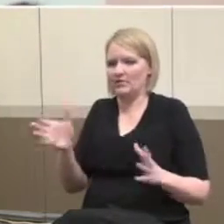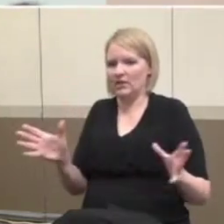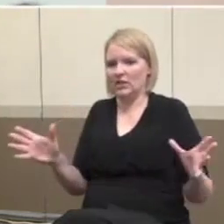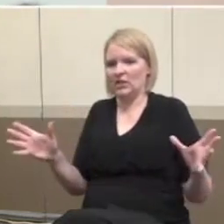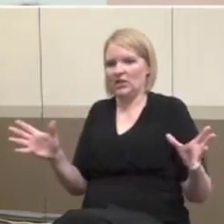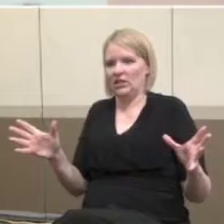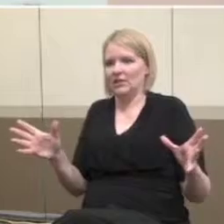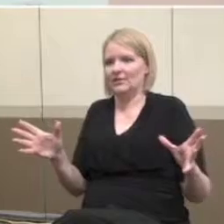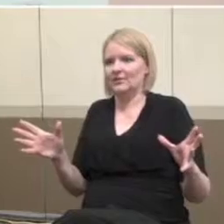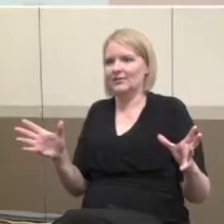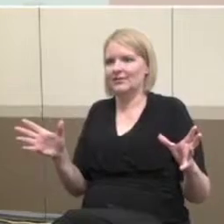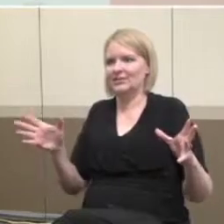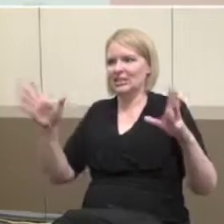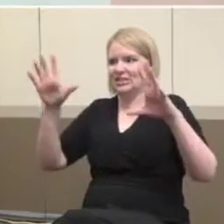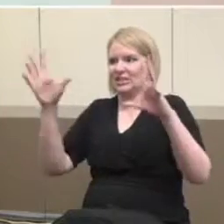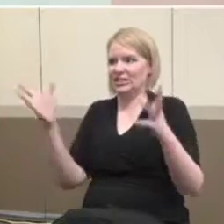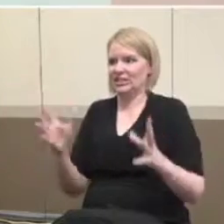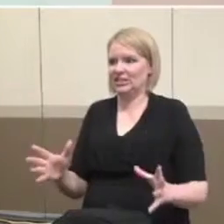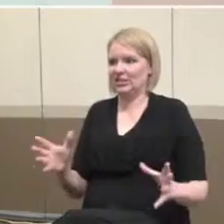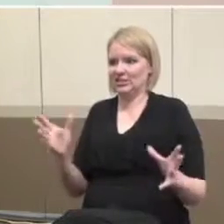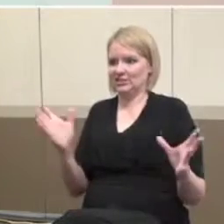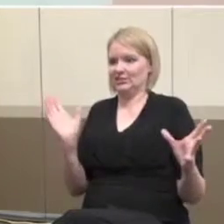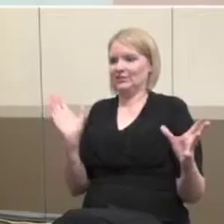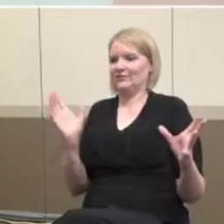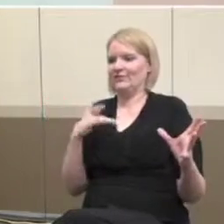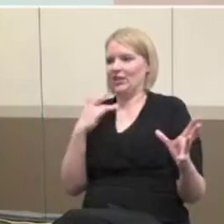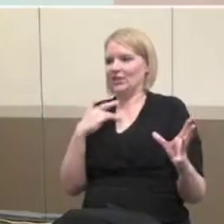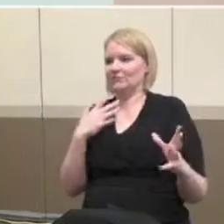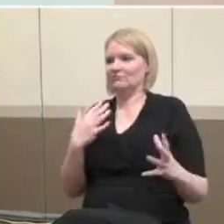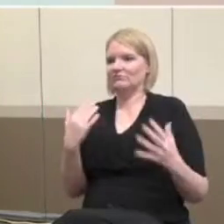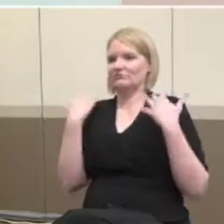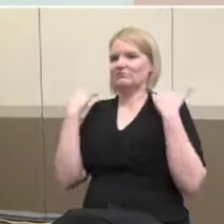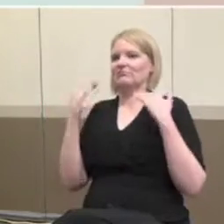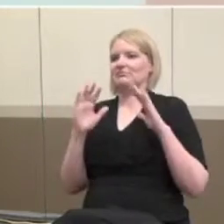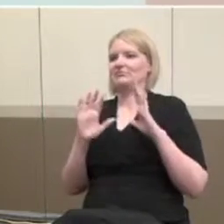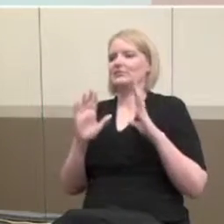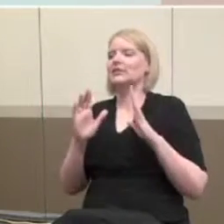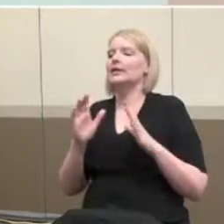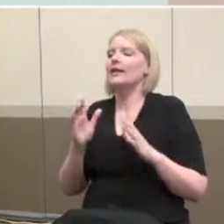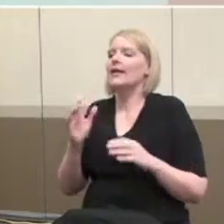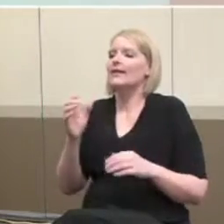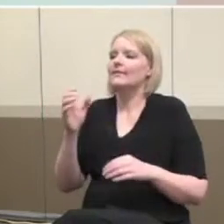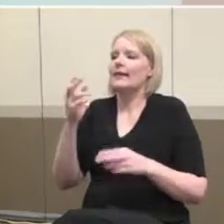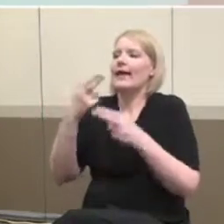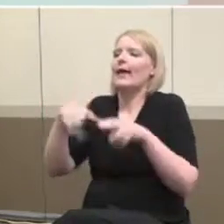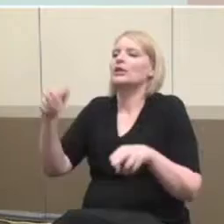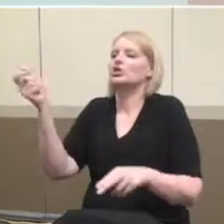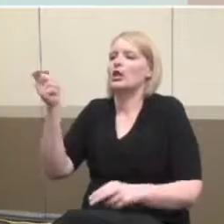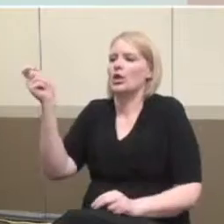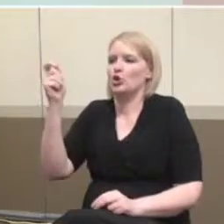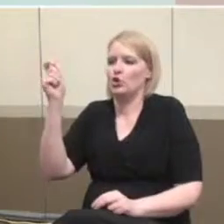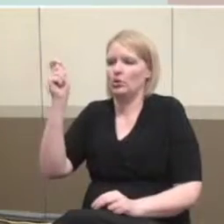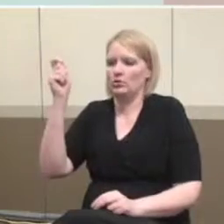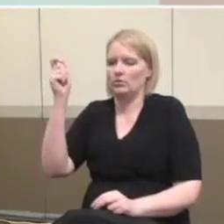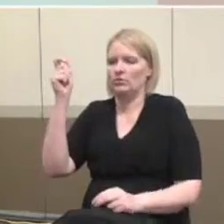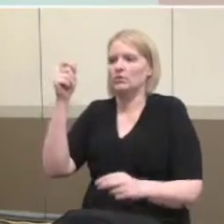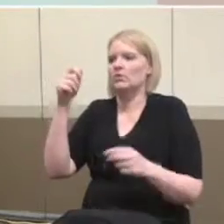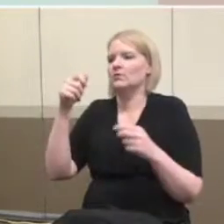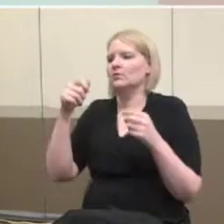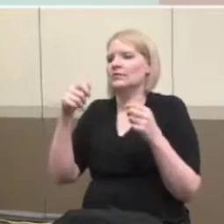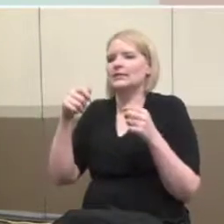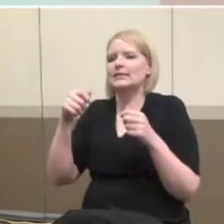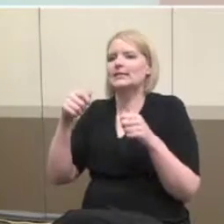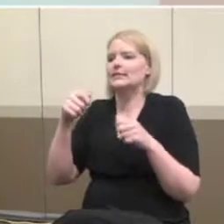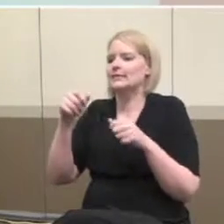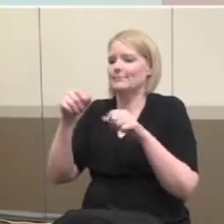or hesitant, that's going to feel intimidating and overwhelming. So you can pick up an egg shaker. You can pick up a couple